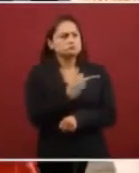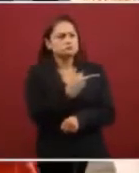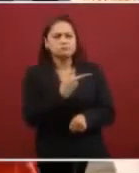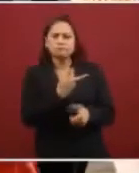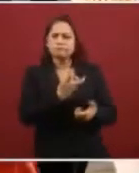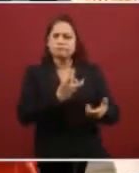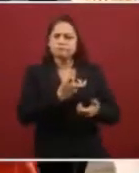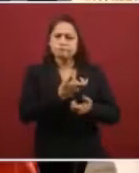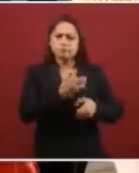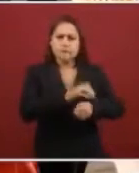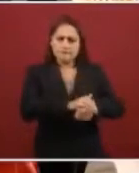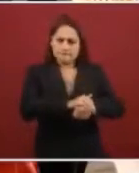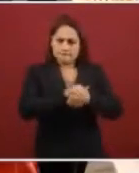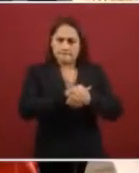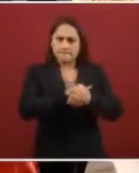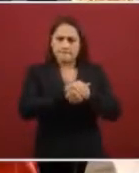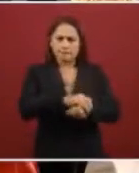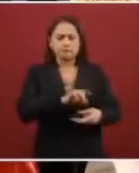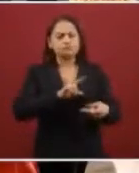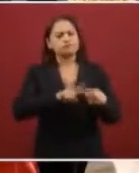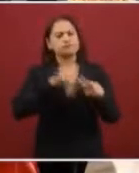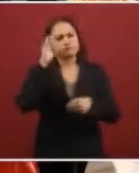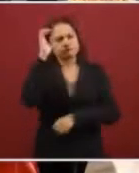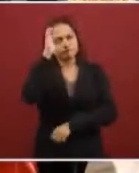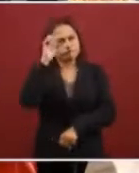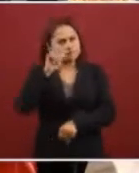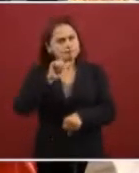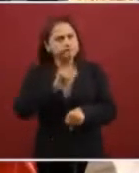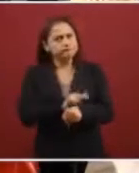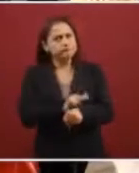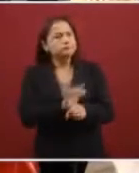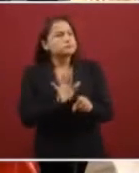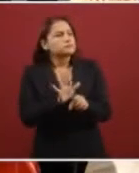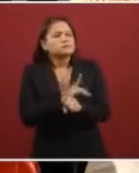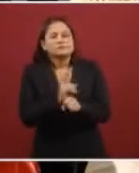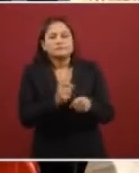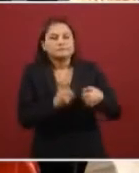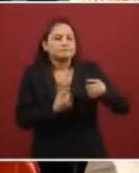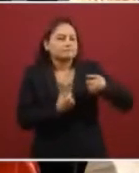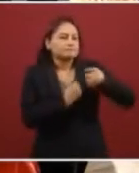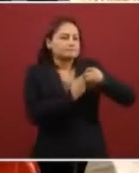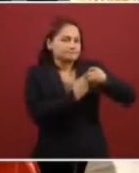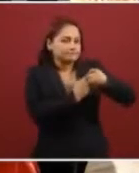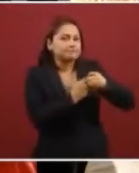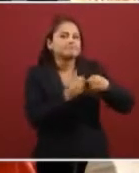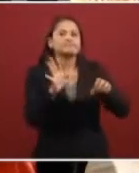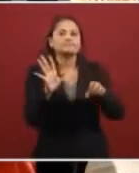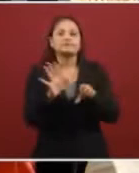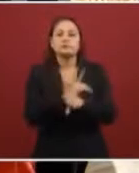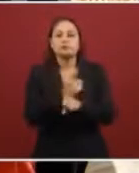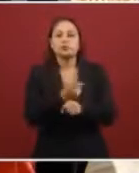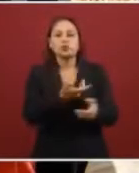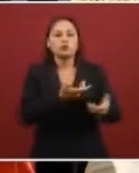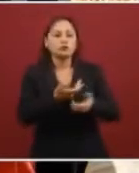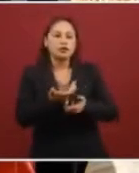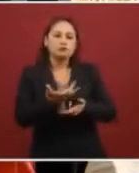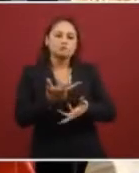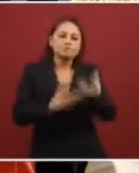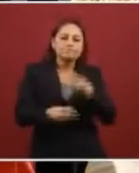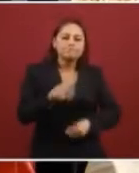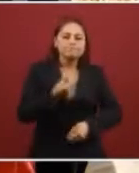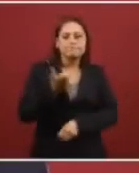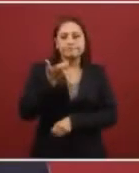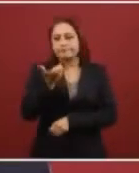culture, por razones de geopolítica, and geopolitical, por razones económicas, economical, comerciales,